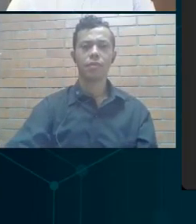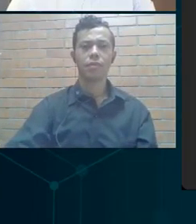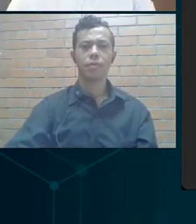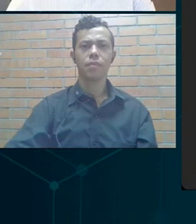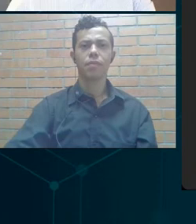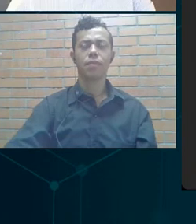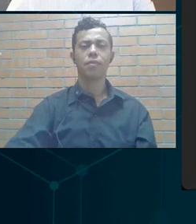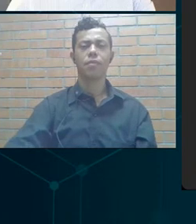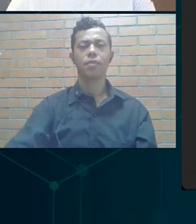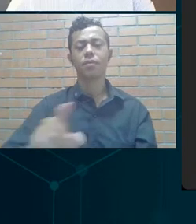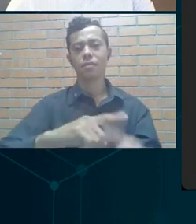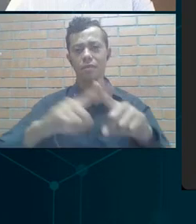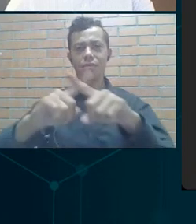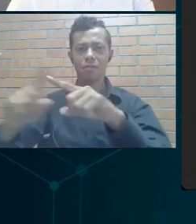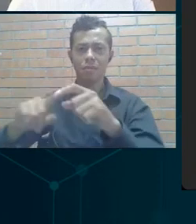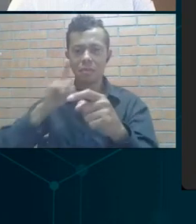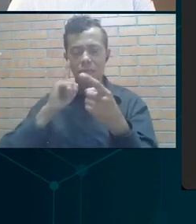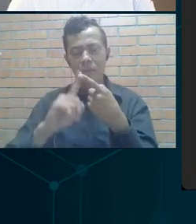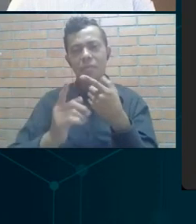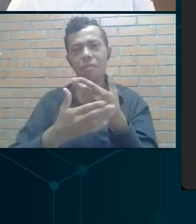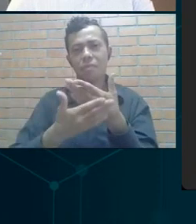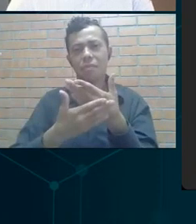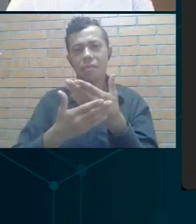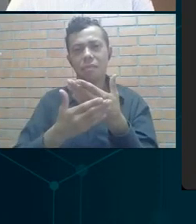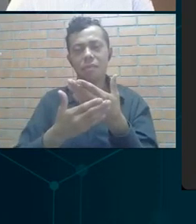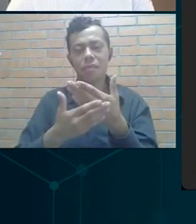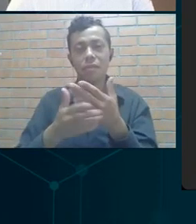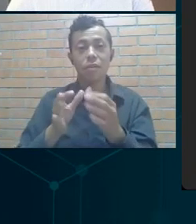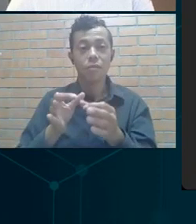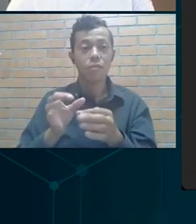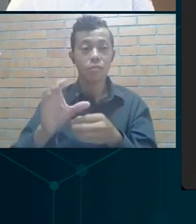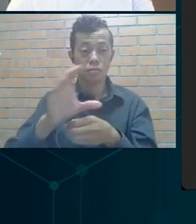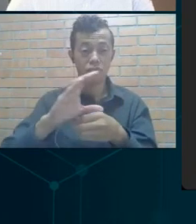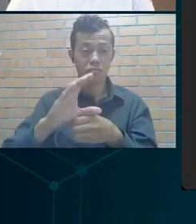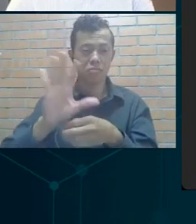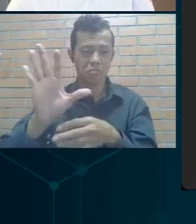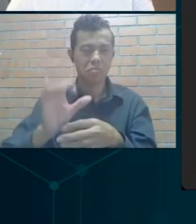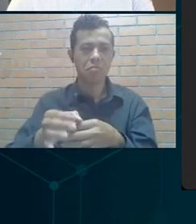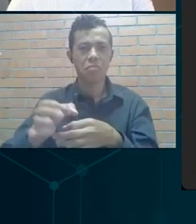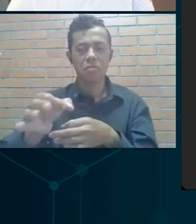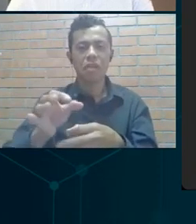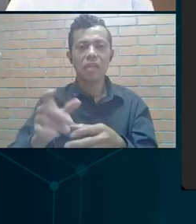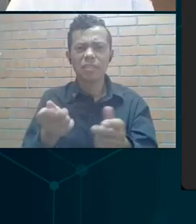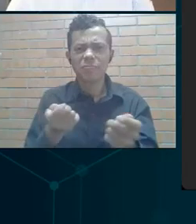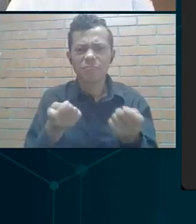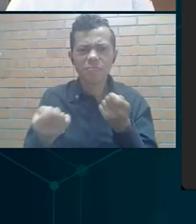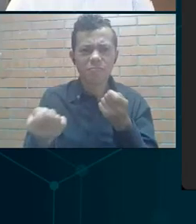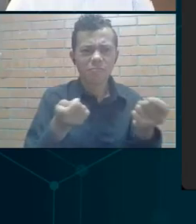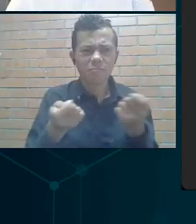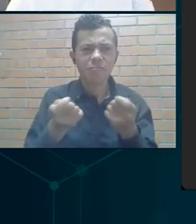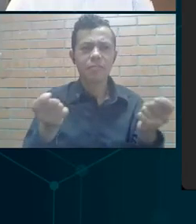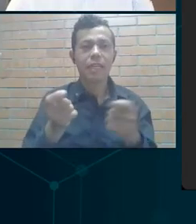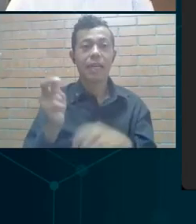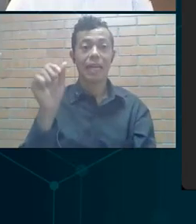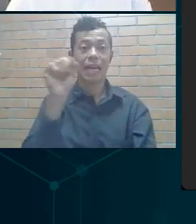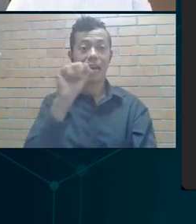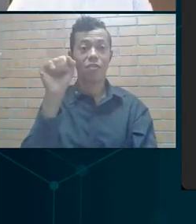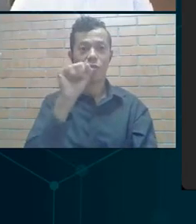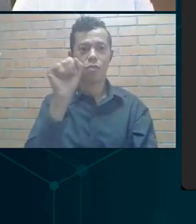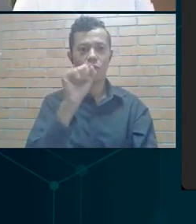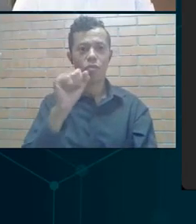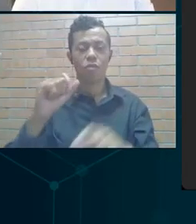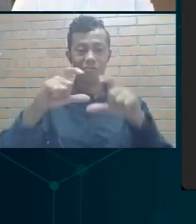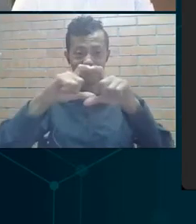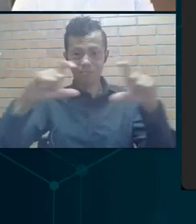read the number plates. And companies bid on it, and I think the cheapest bid they got was something like 20